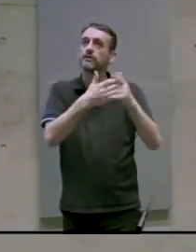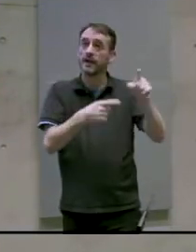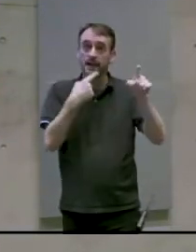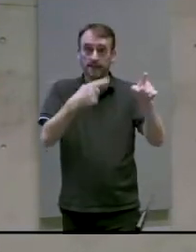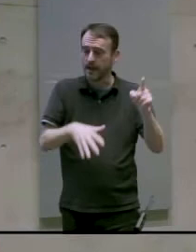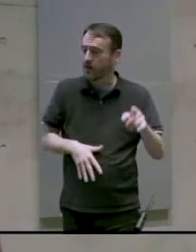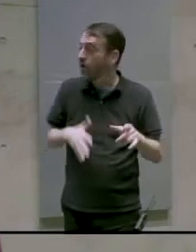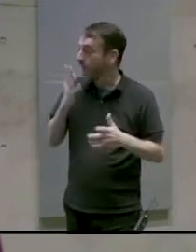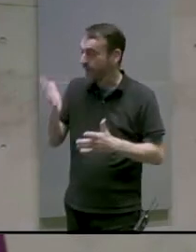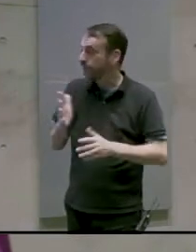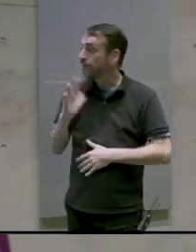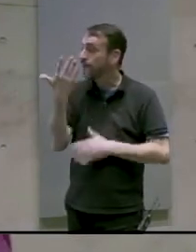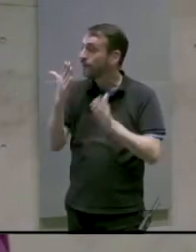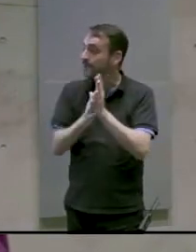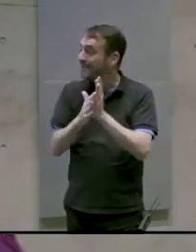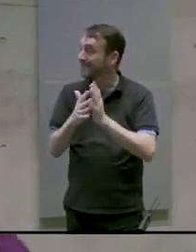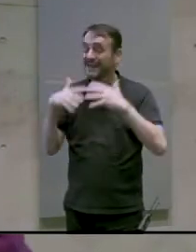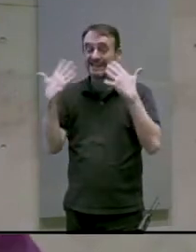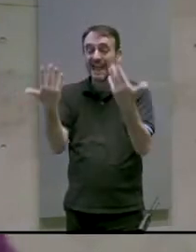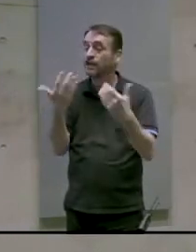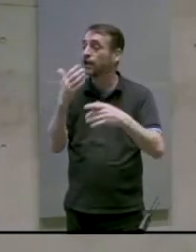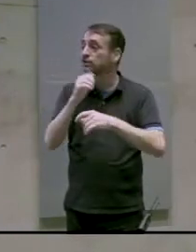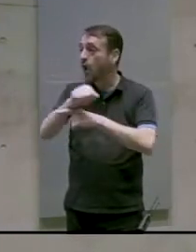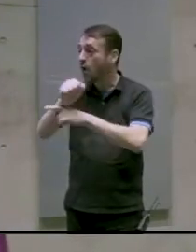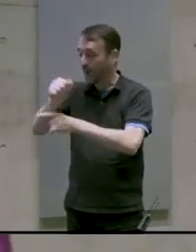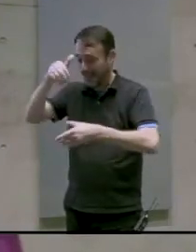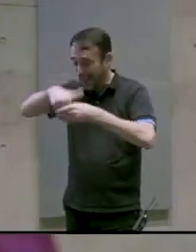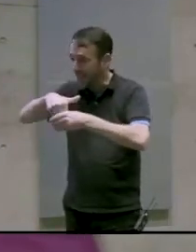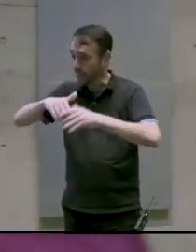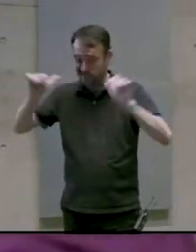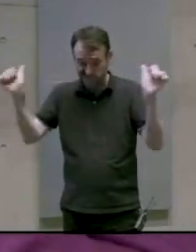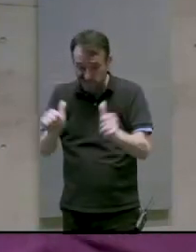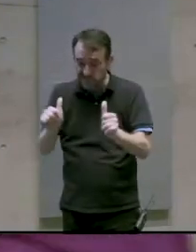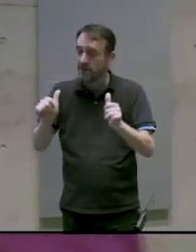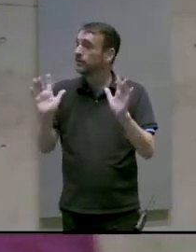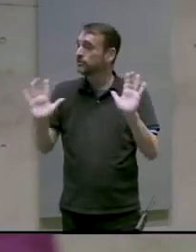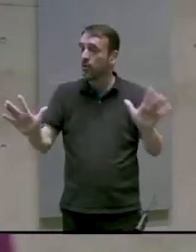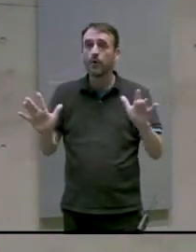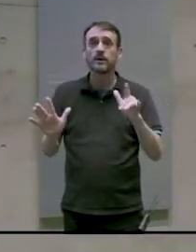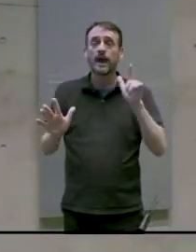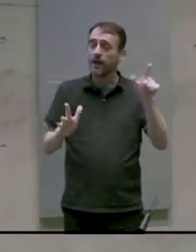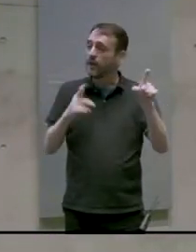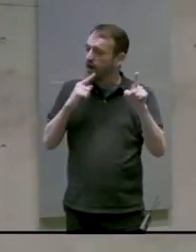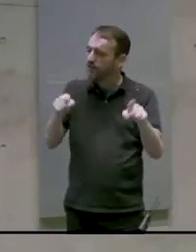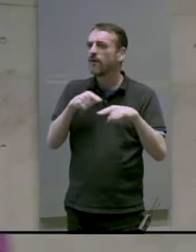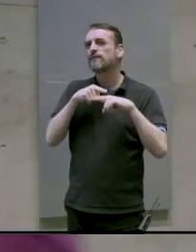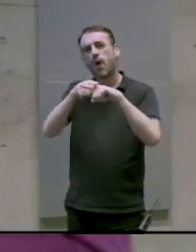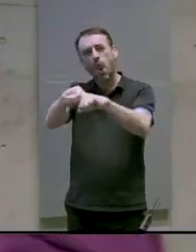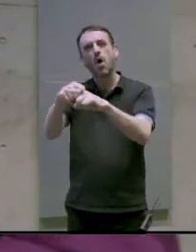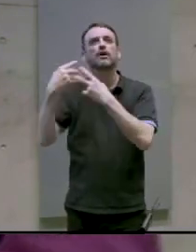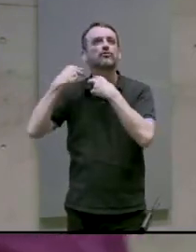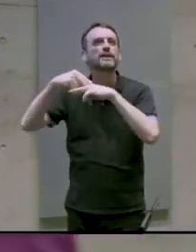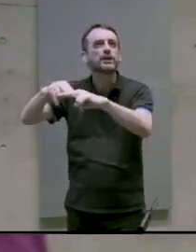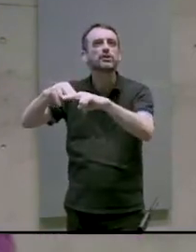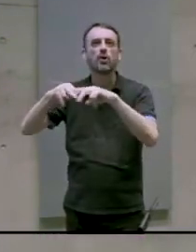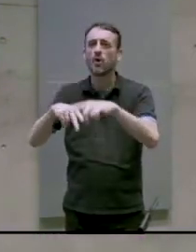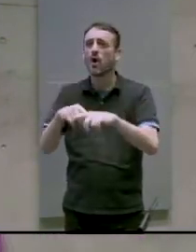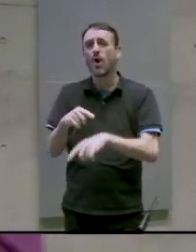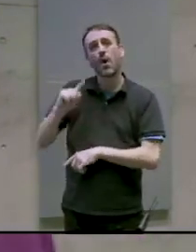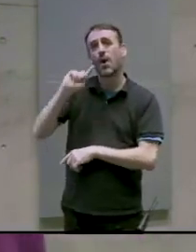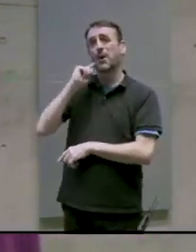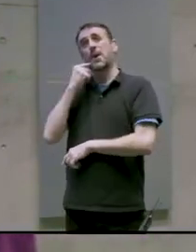like 10 gags in, and he said, and it was just very short, and he said, you just go on the cliche that cute little